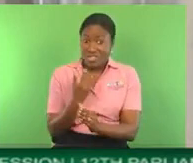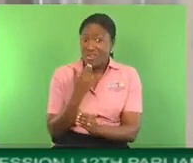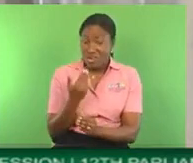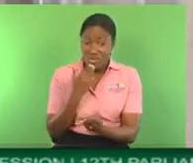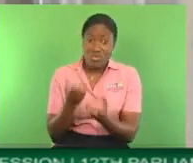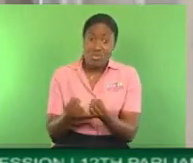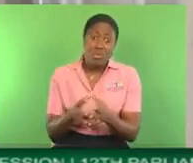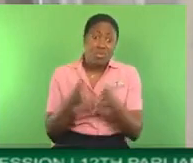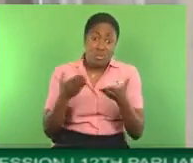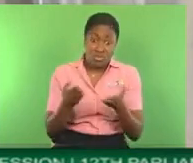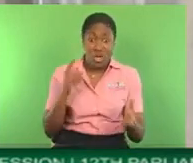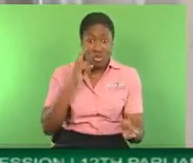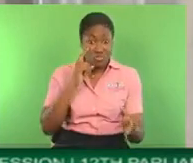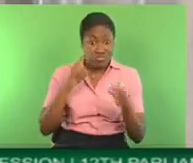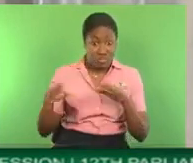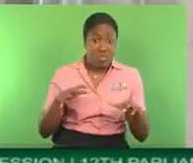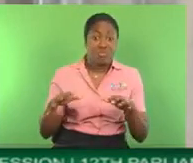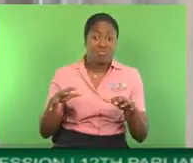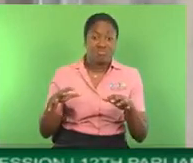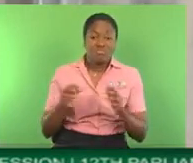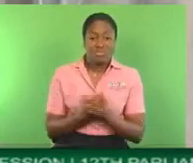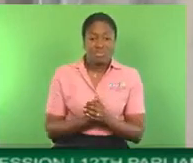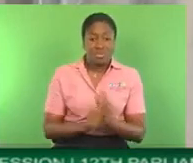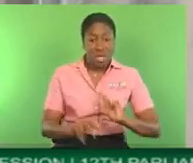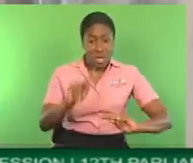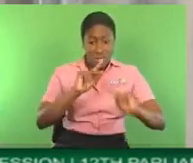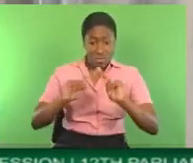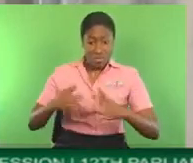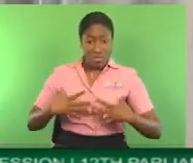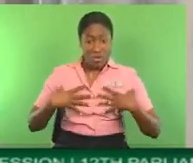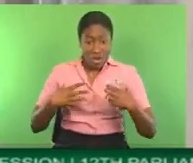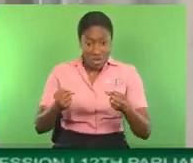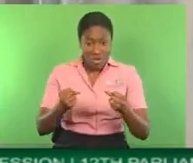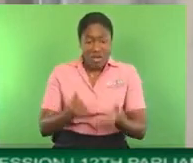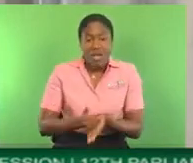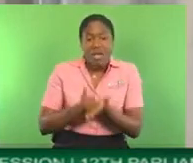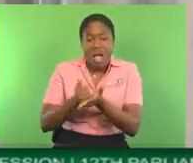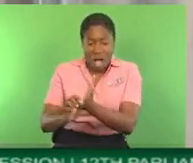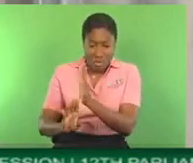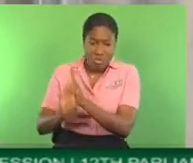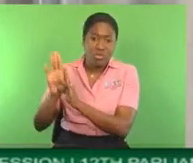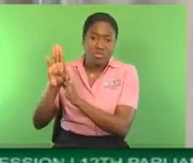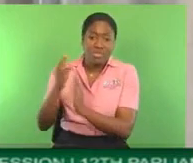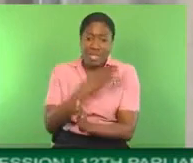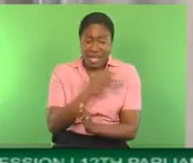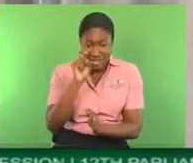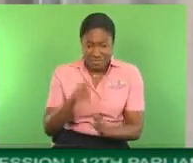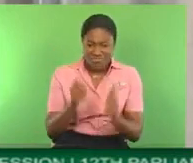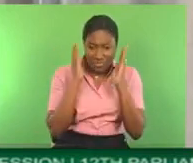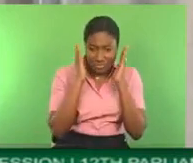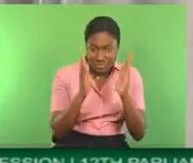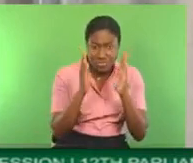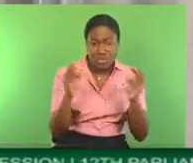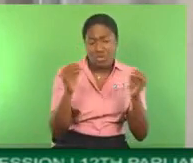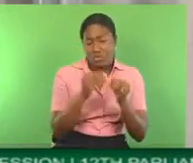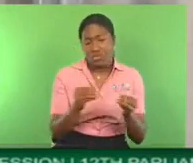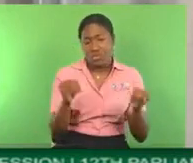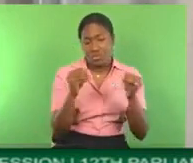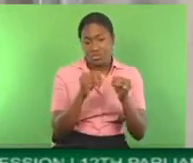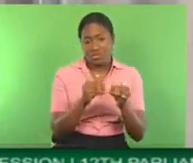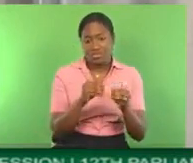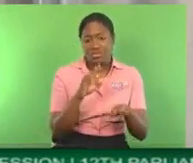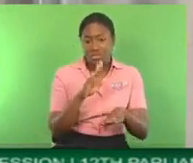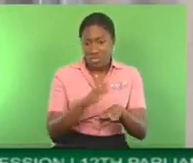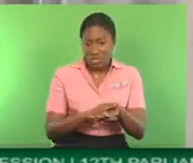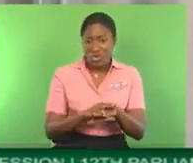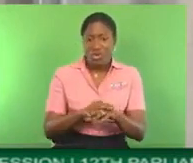Madam Speaker, a healthy nation is a wealthy nation. And great emphasis should have been placed on